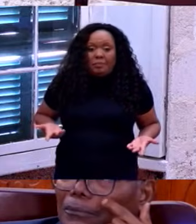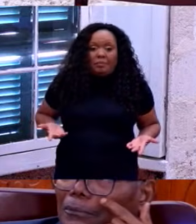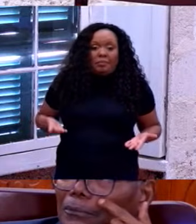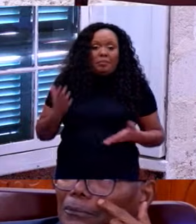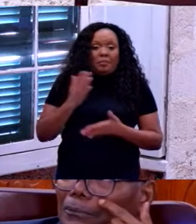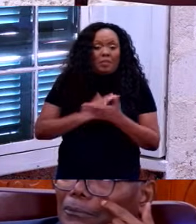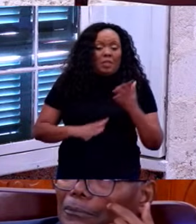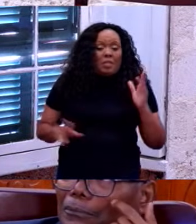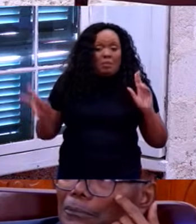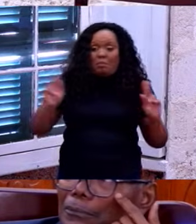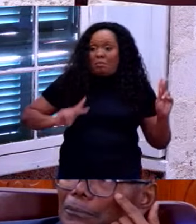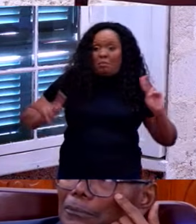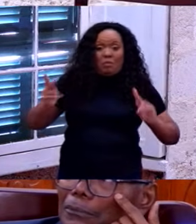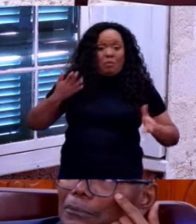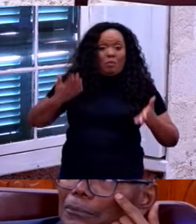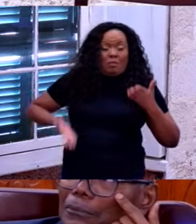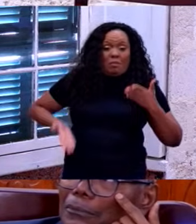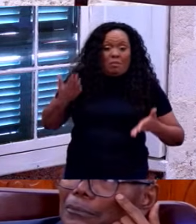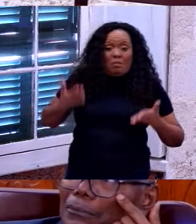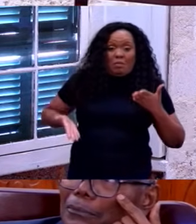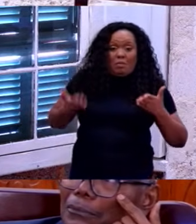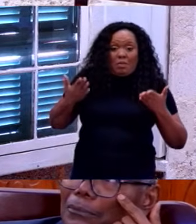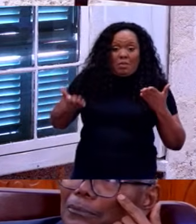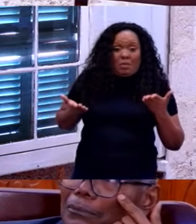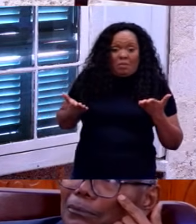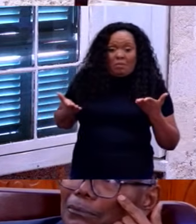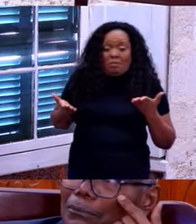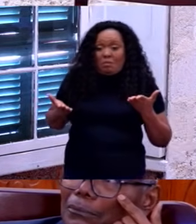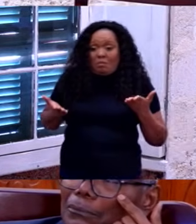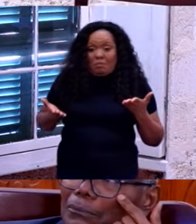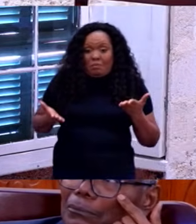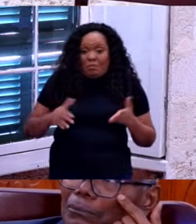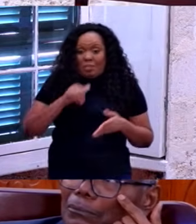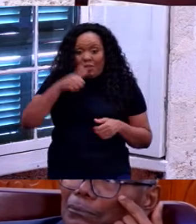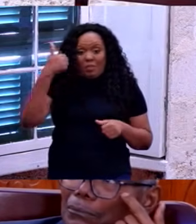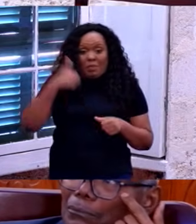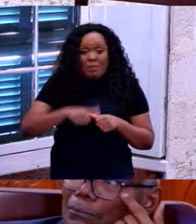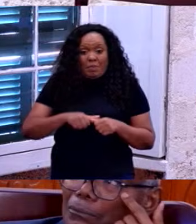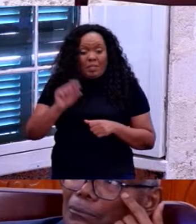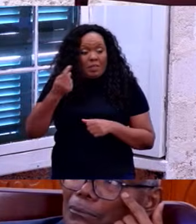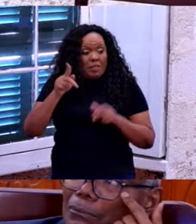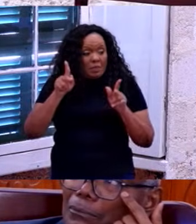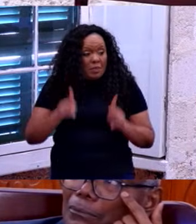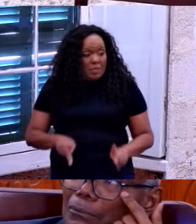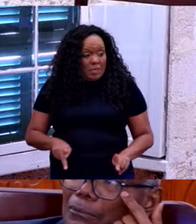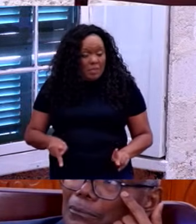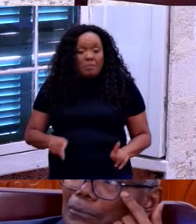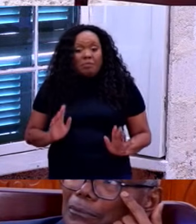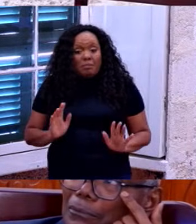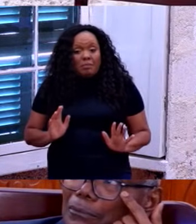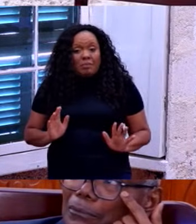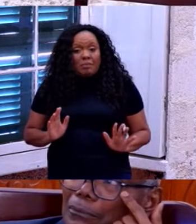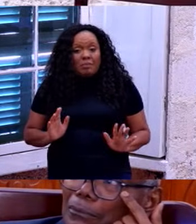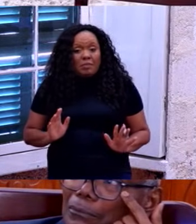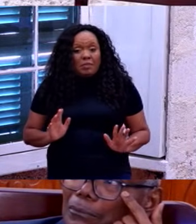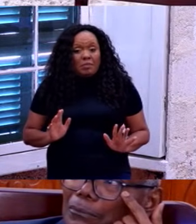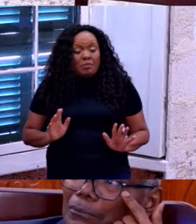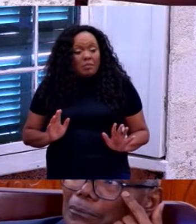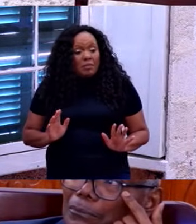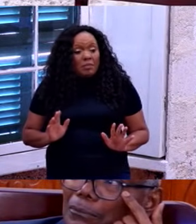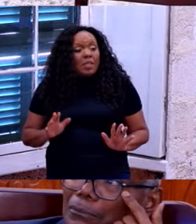even have the memory of the first person who made that transition from the lower